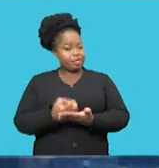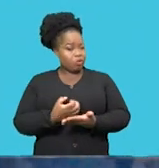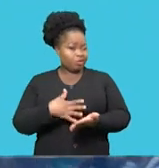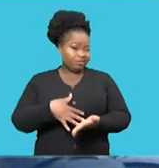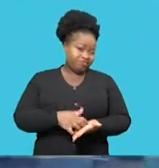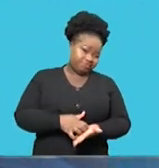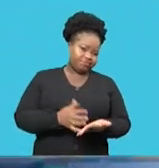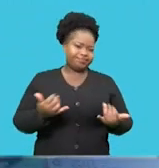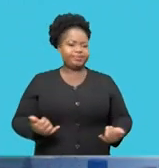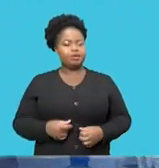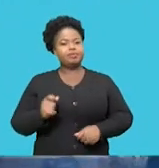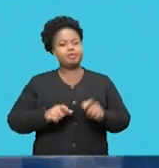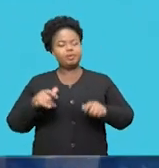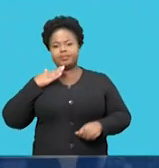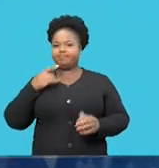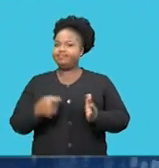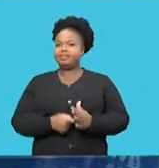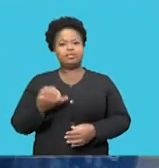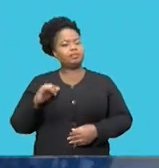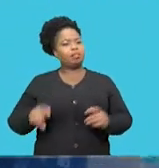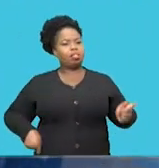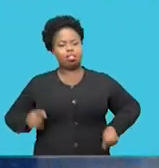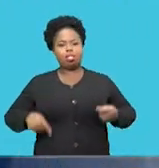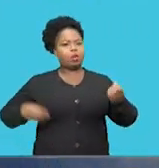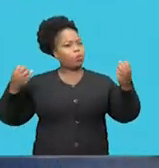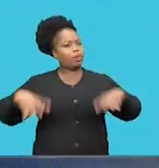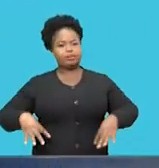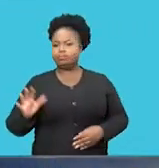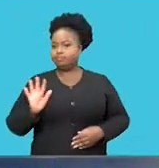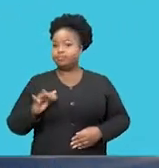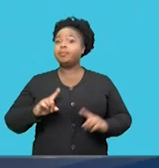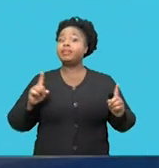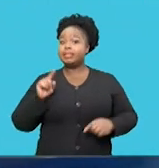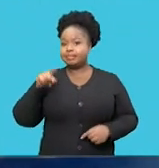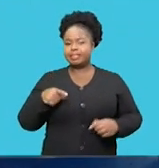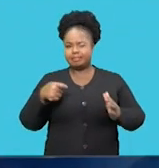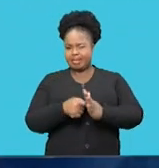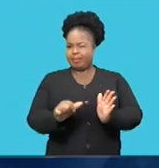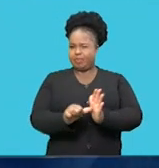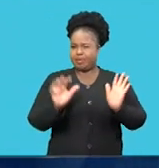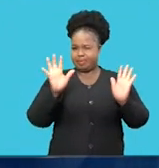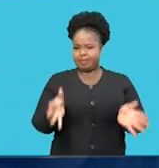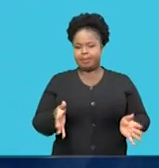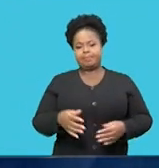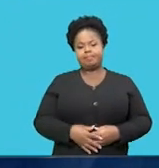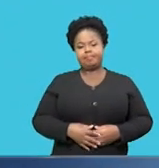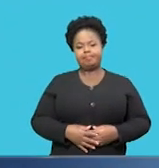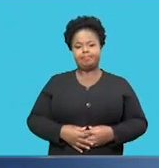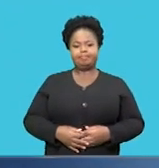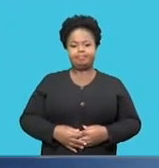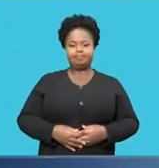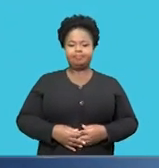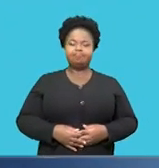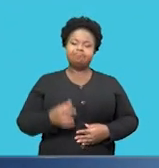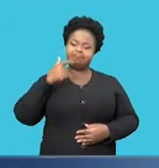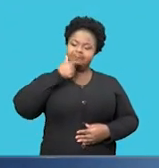kuzoholela ekutheni abathengi bengachithi imali yabo nje budlabha, kodwa bethenge lezo zinto ezisemqoka kakhulu kibo. The